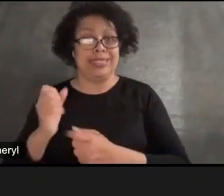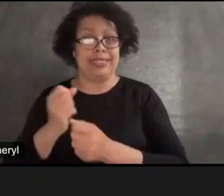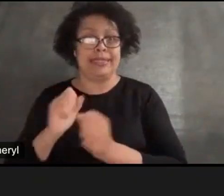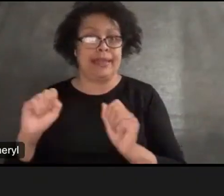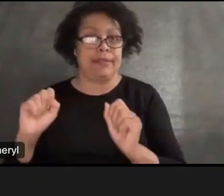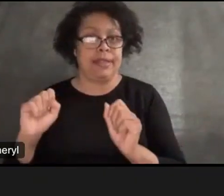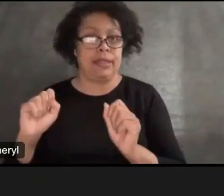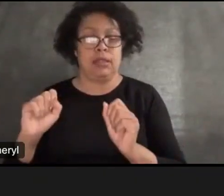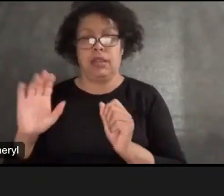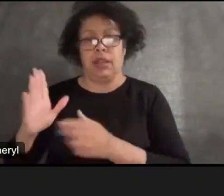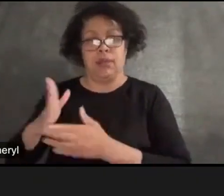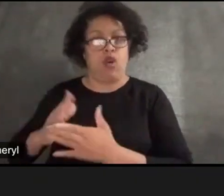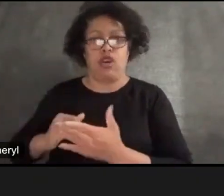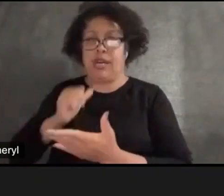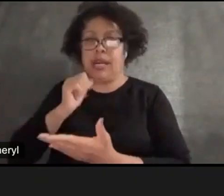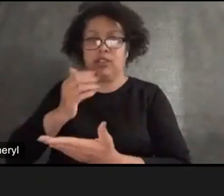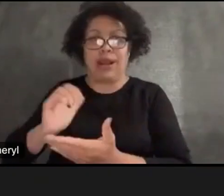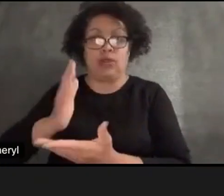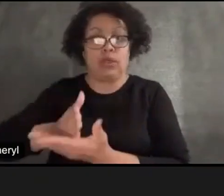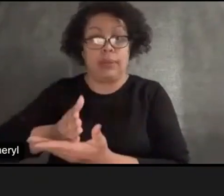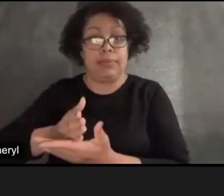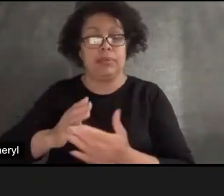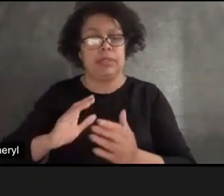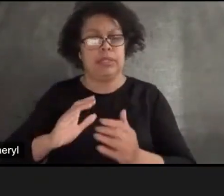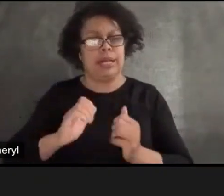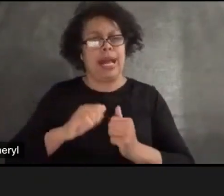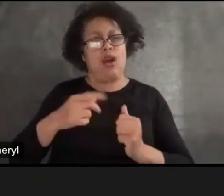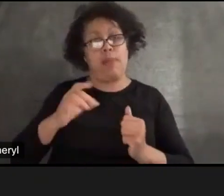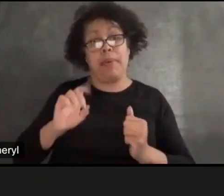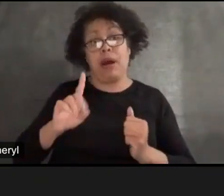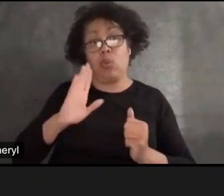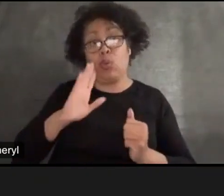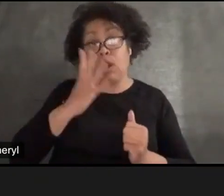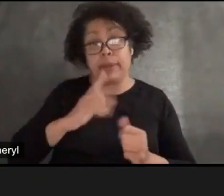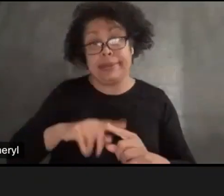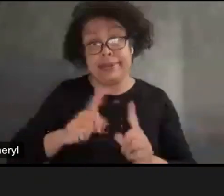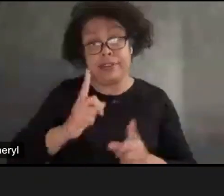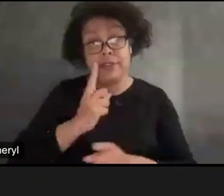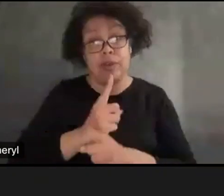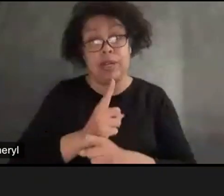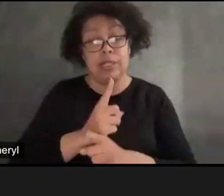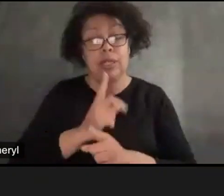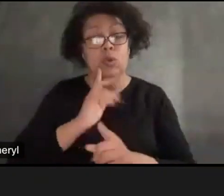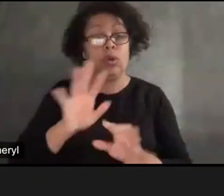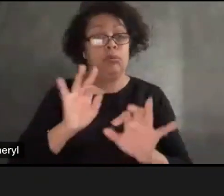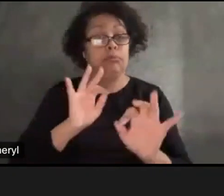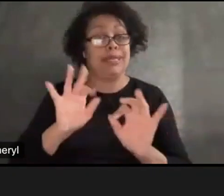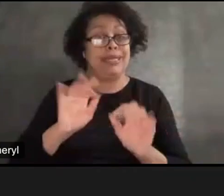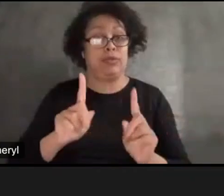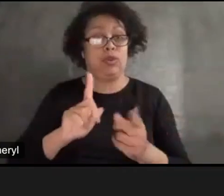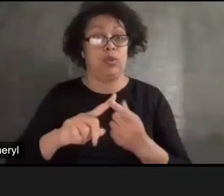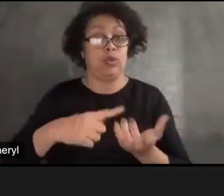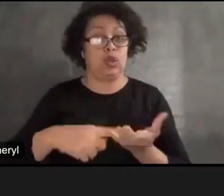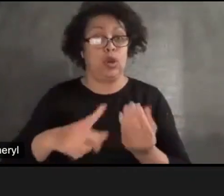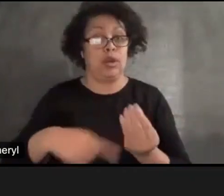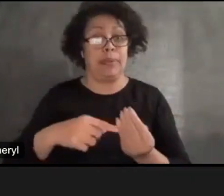partner. And what ways would this pod look different when it's the topic of substance use versus